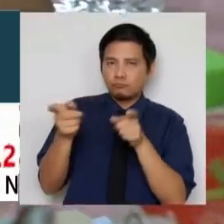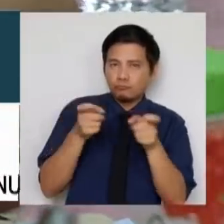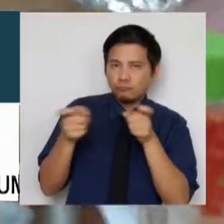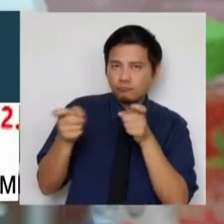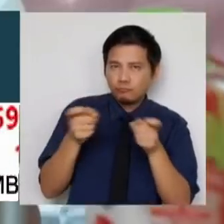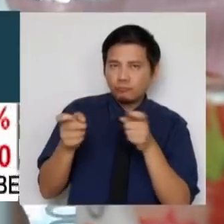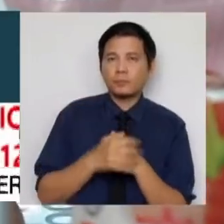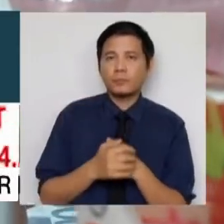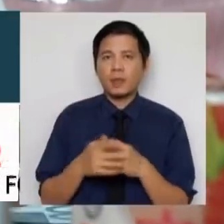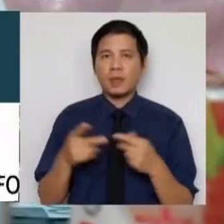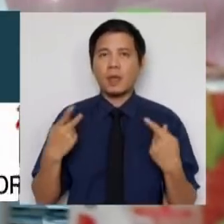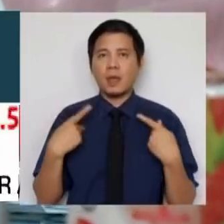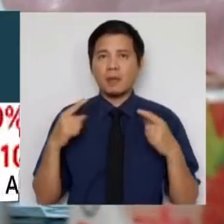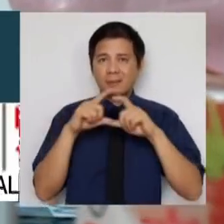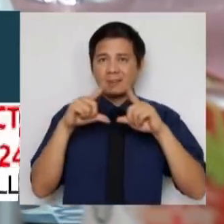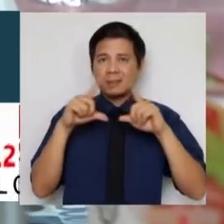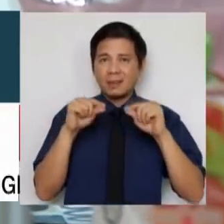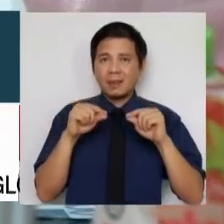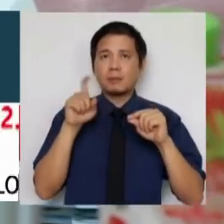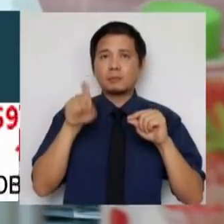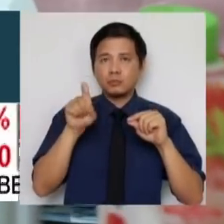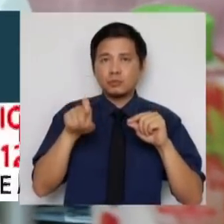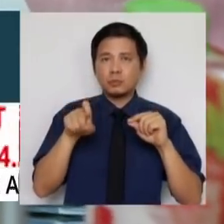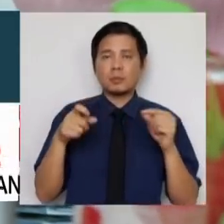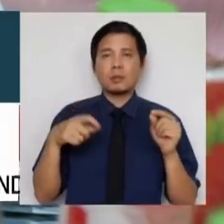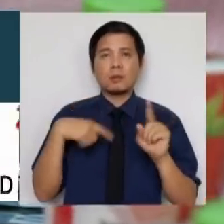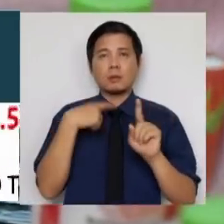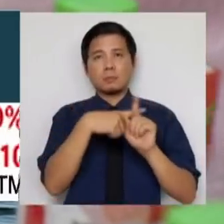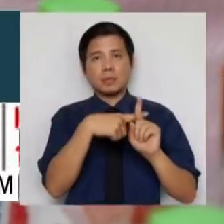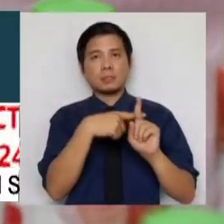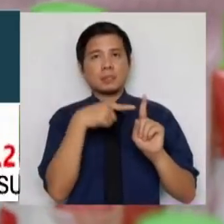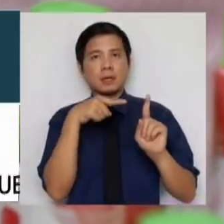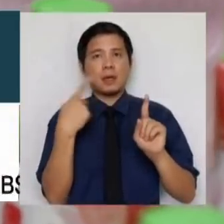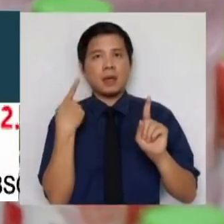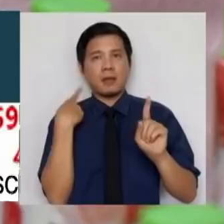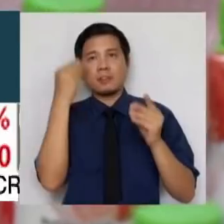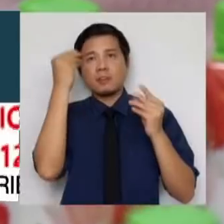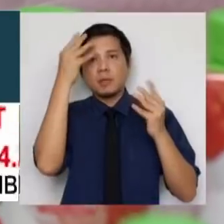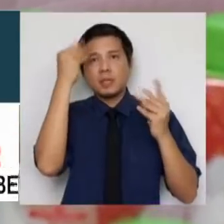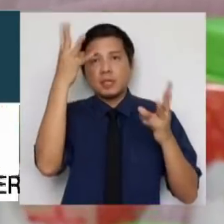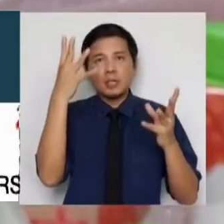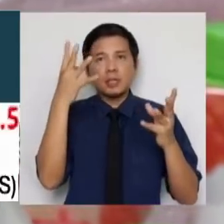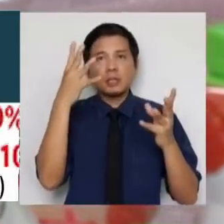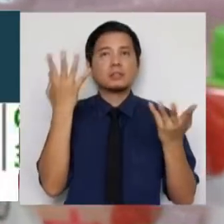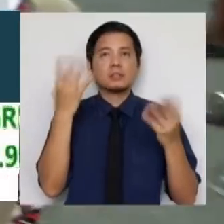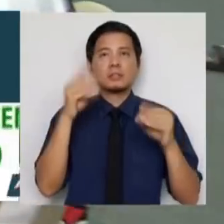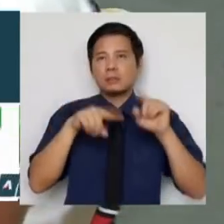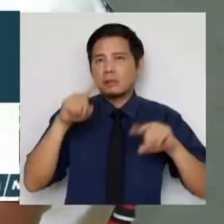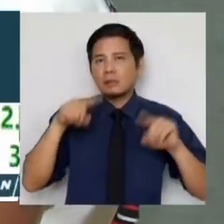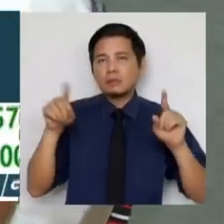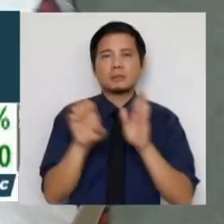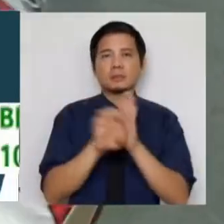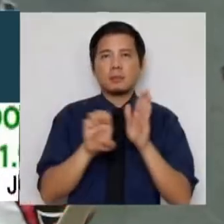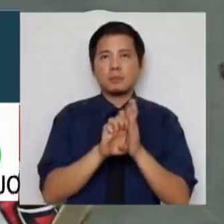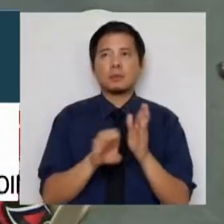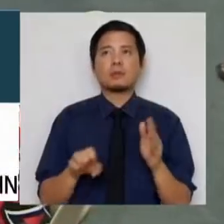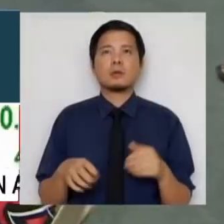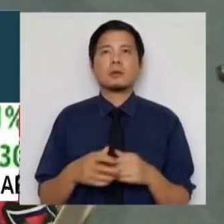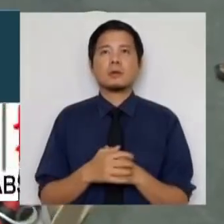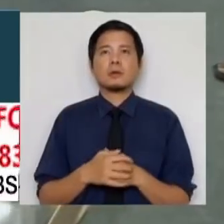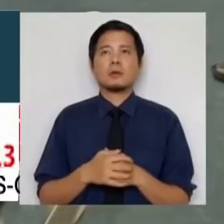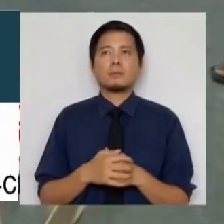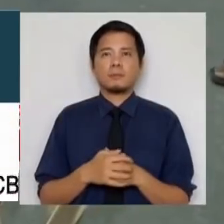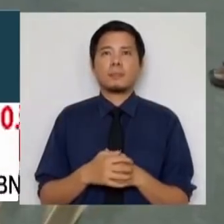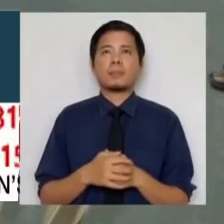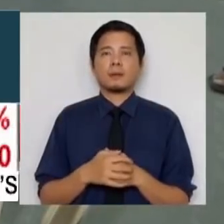be coming on that day. And the stub should contain different information. For example, people with a certain last name should come at a certain time, or